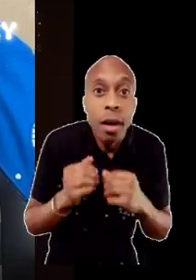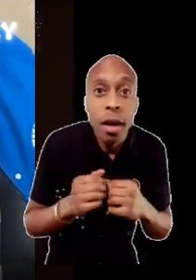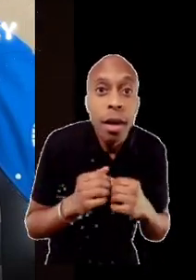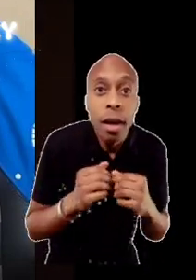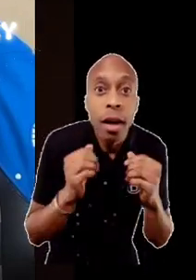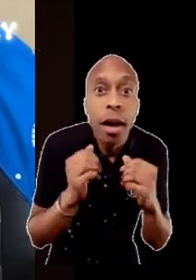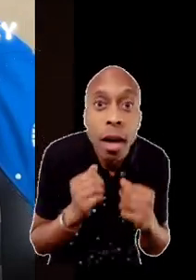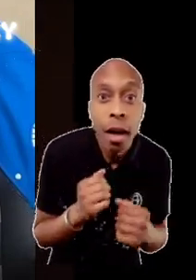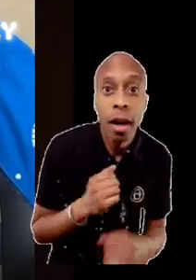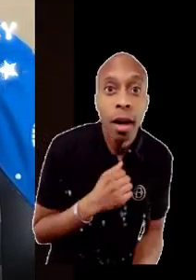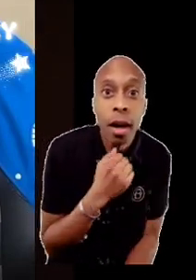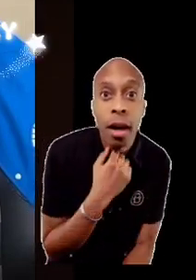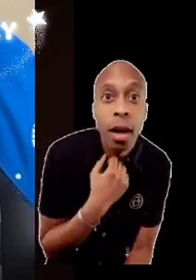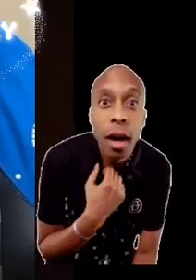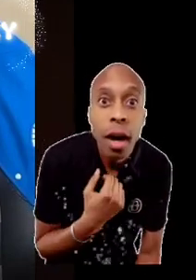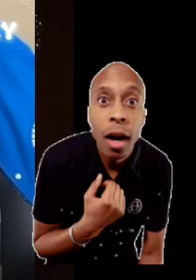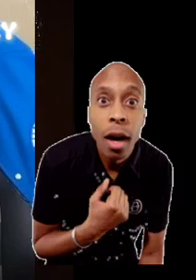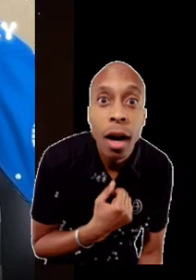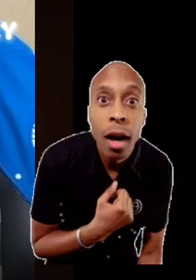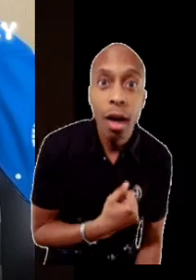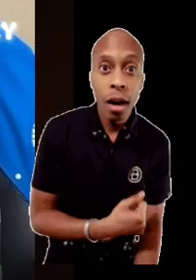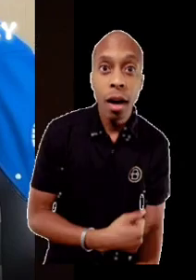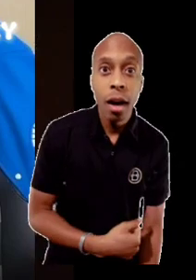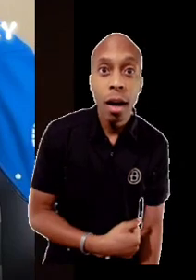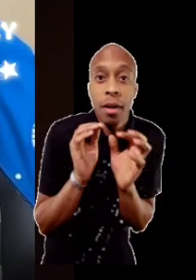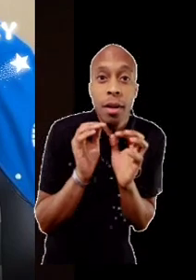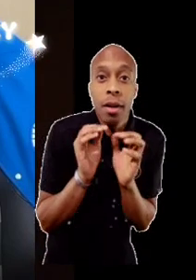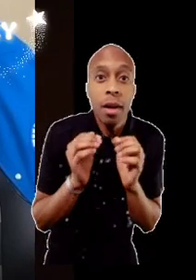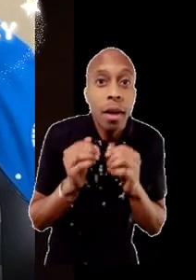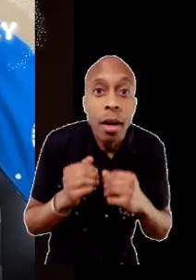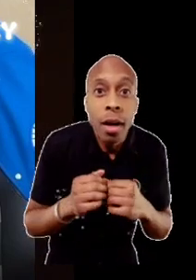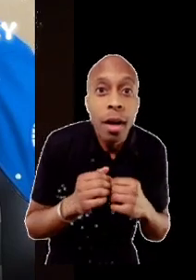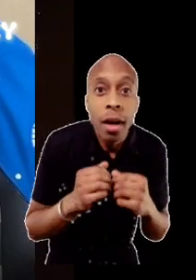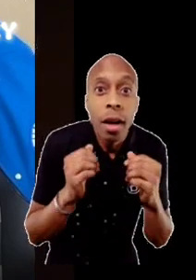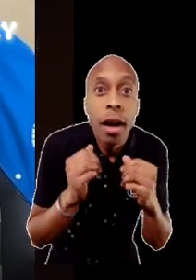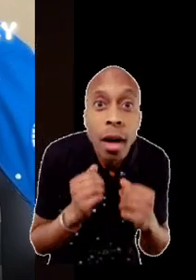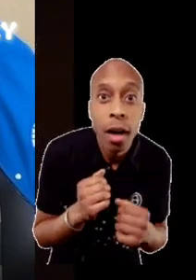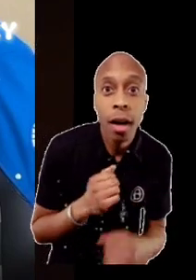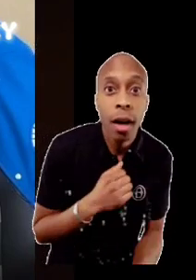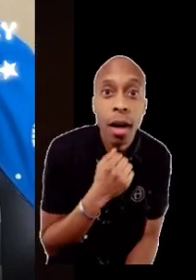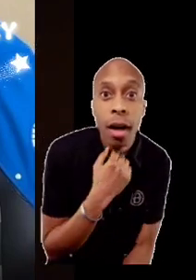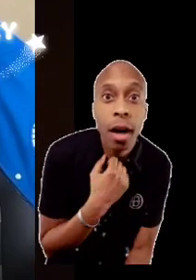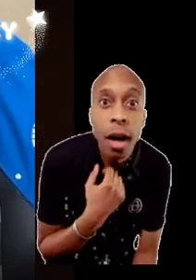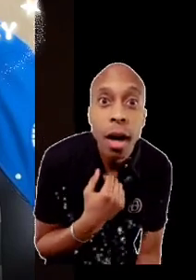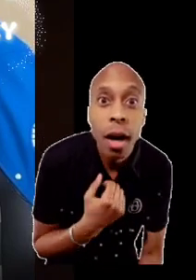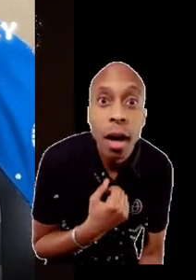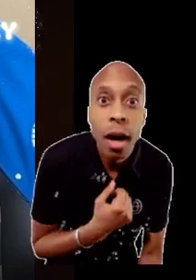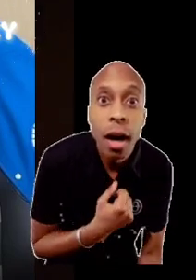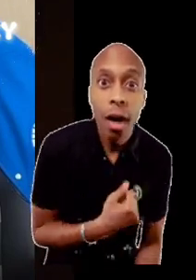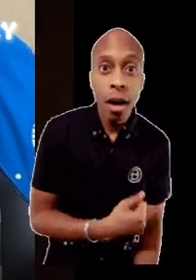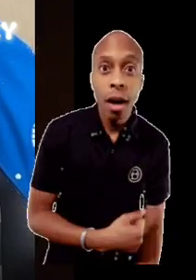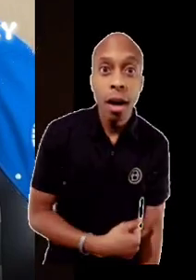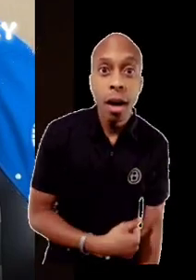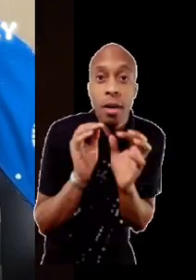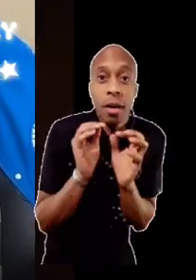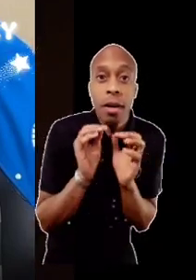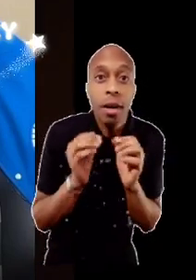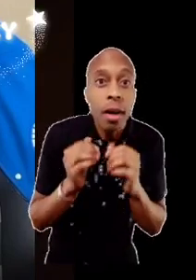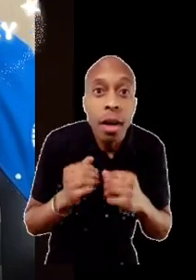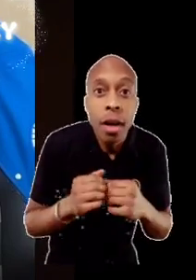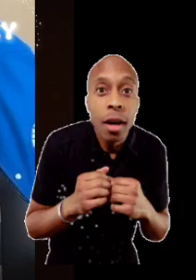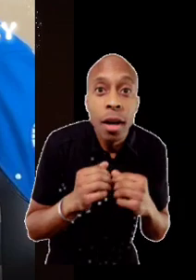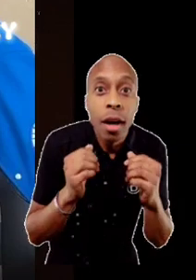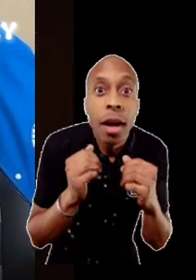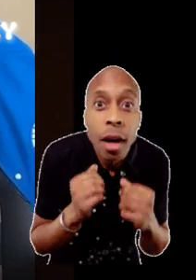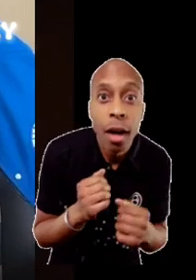deep. Dwayne, don't make nobody. Because you know me before them. And whoever else